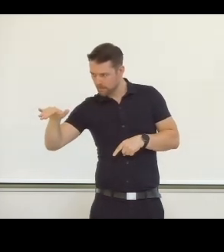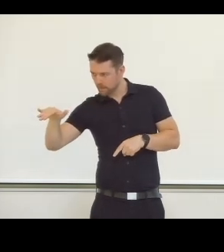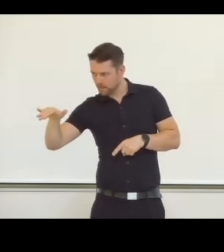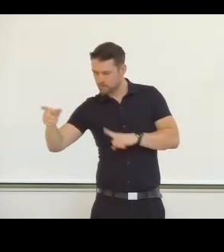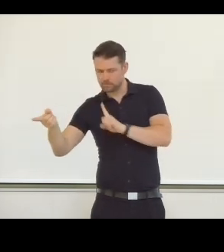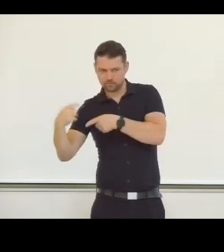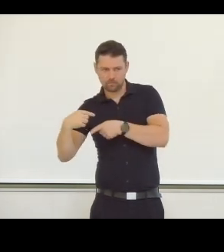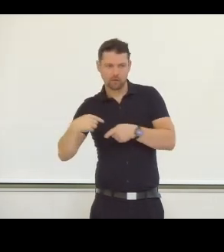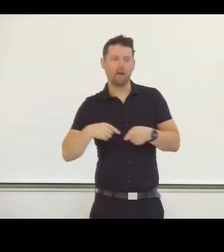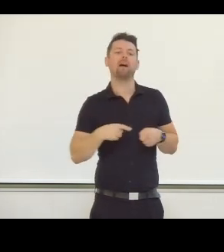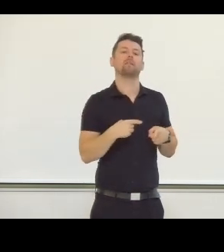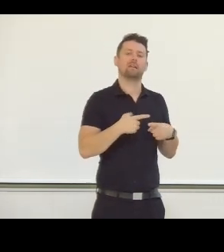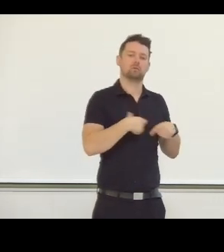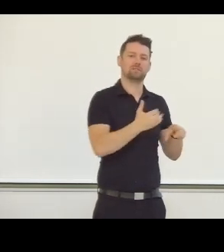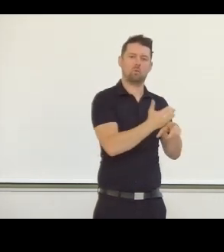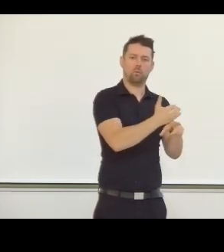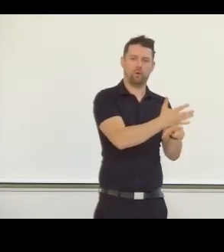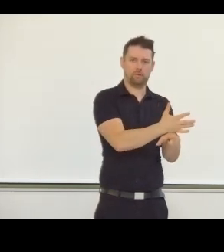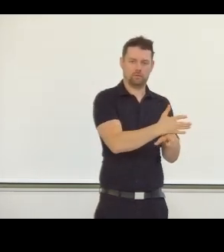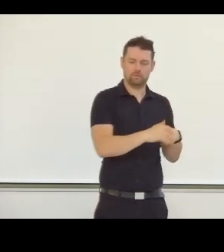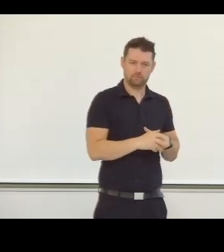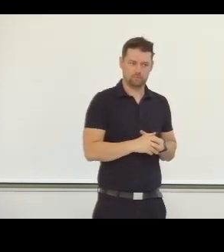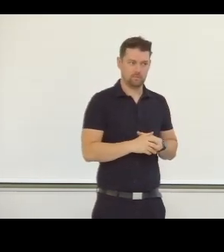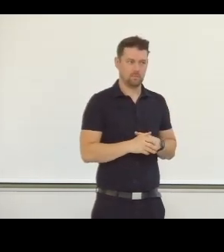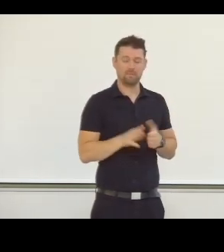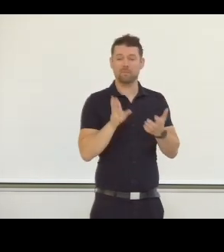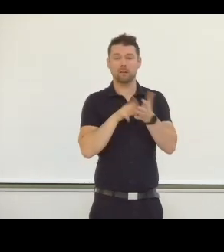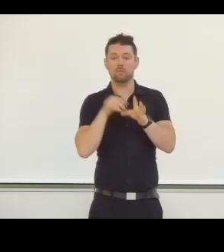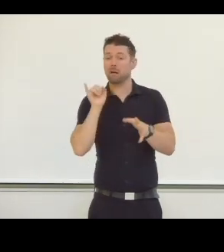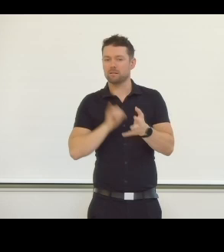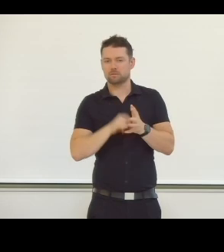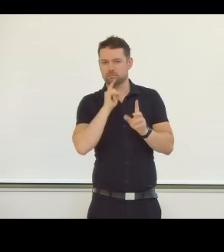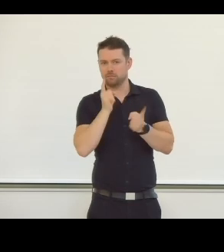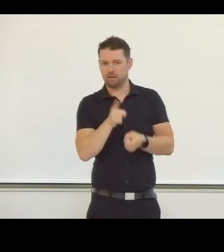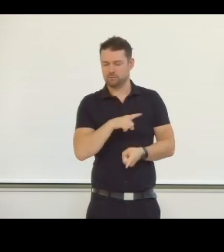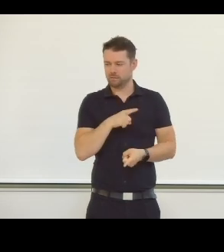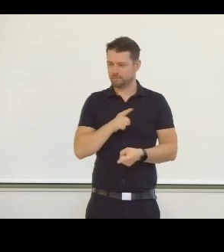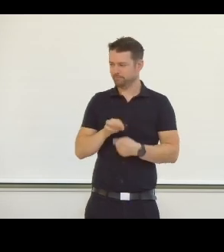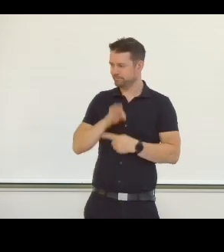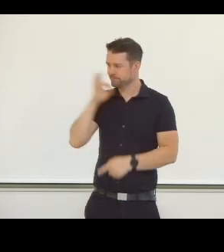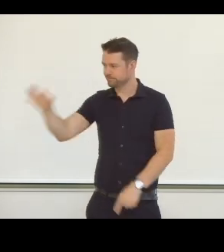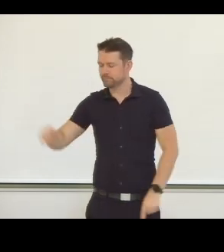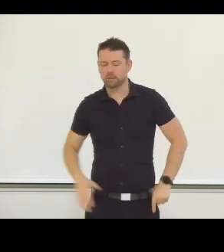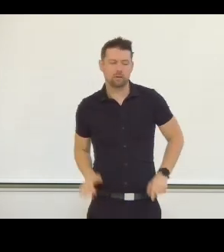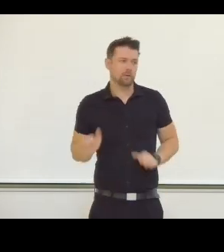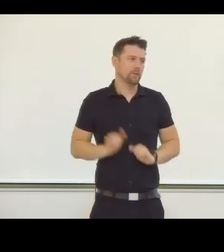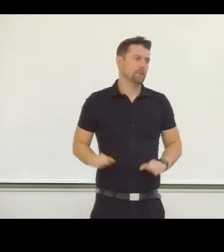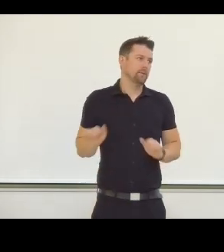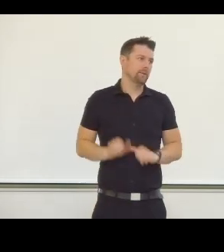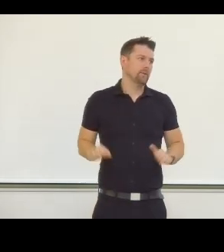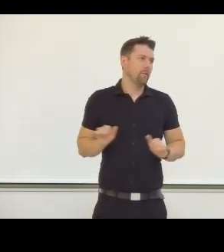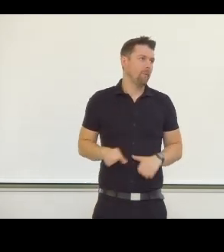thing does not make sense on Mars. And that's a very easy, very obvious example. But that was the main point